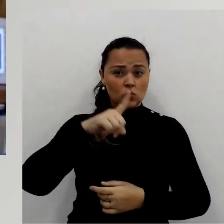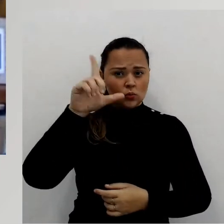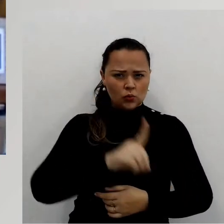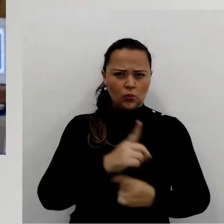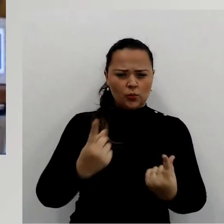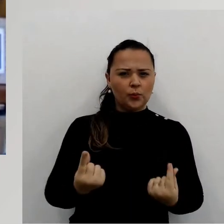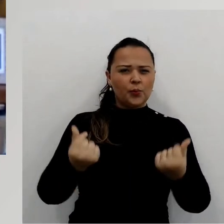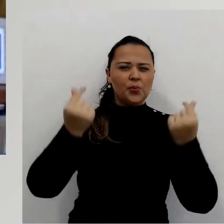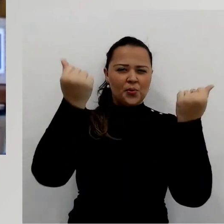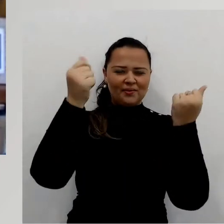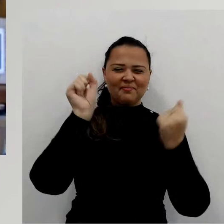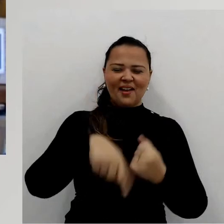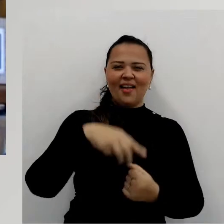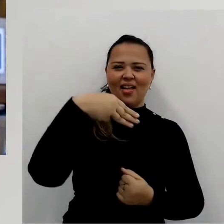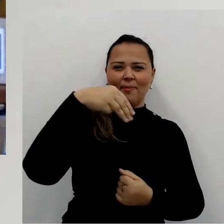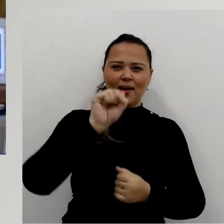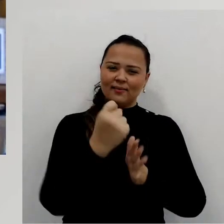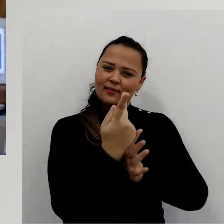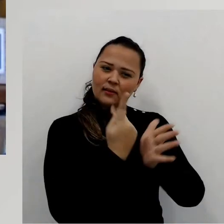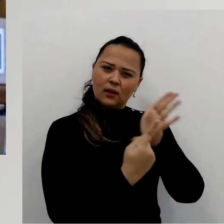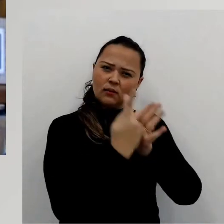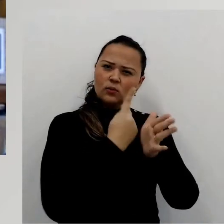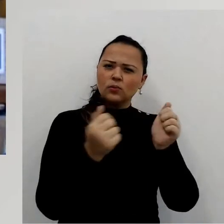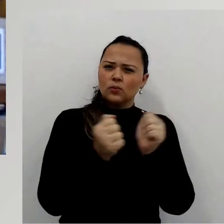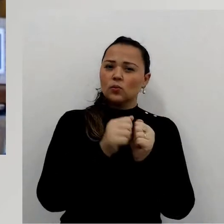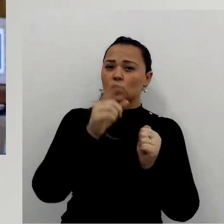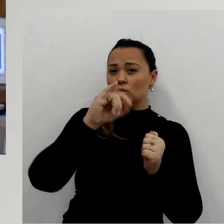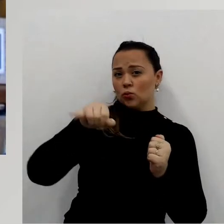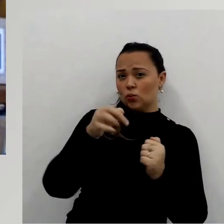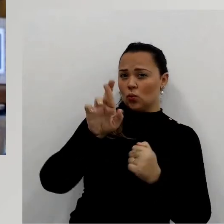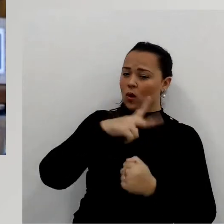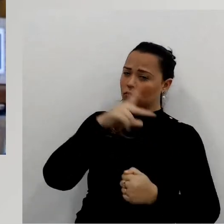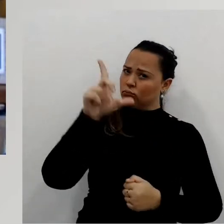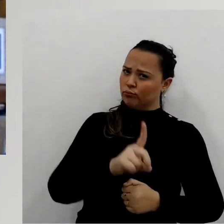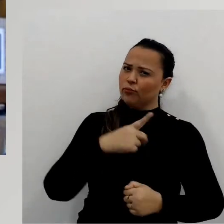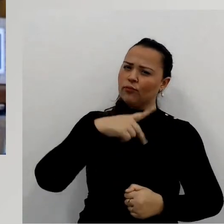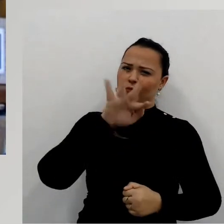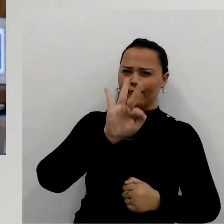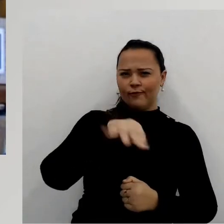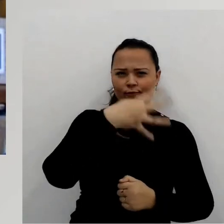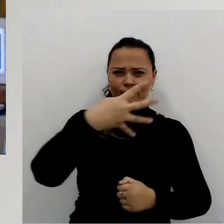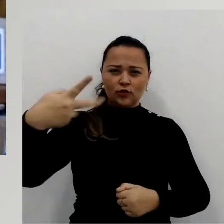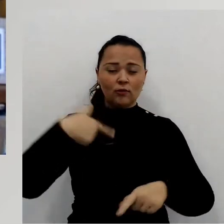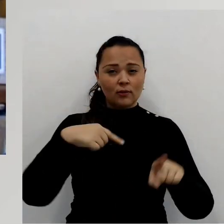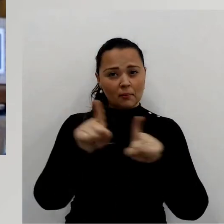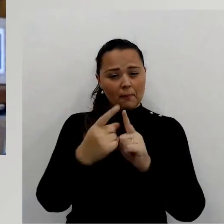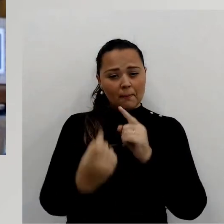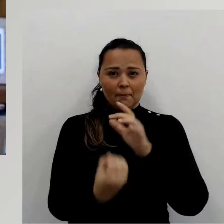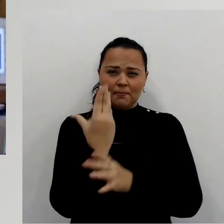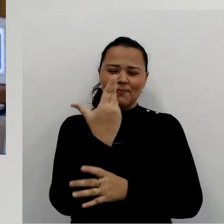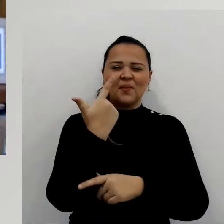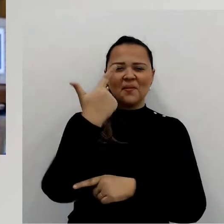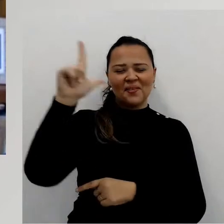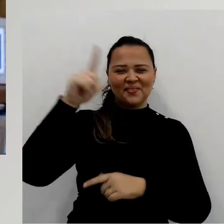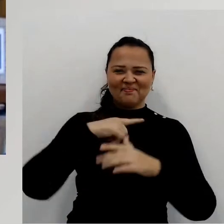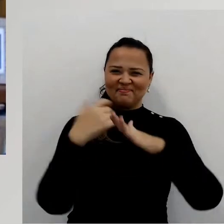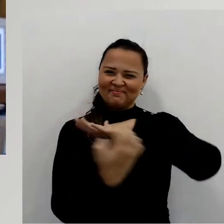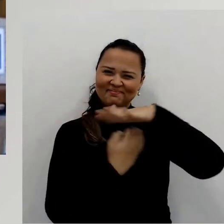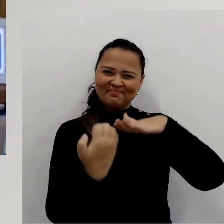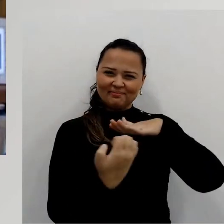financial manager of the INS printing house, and the director of